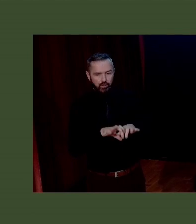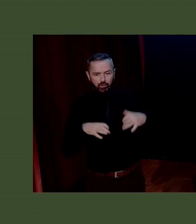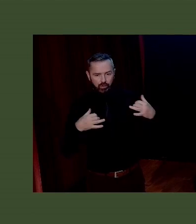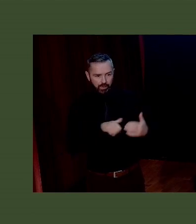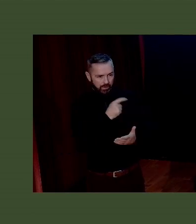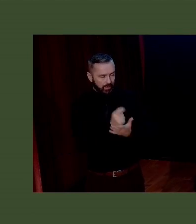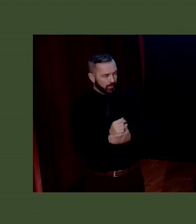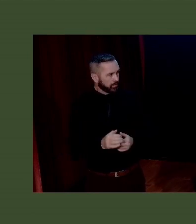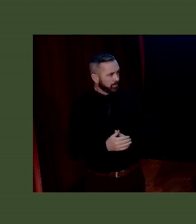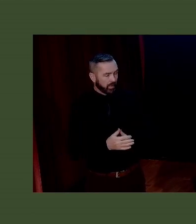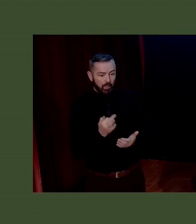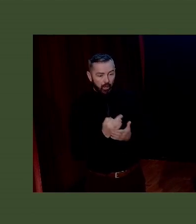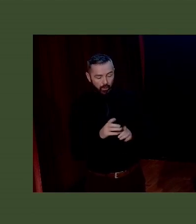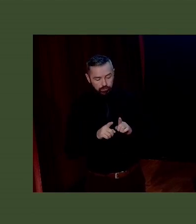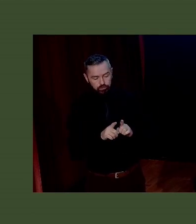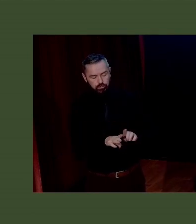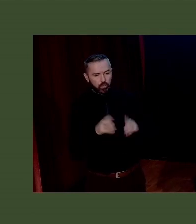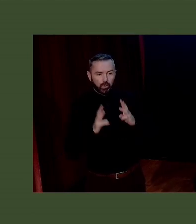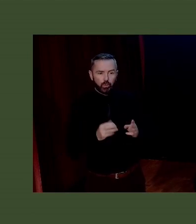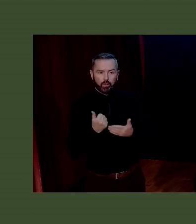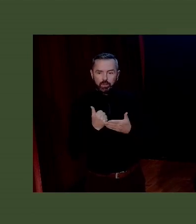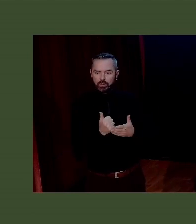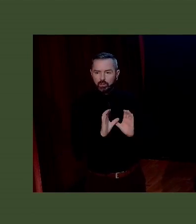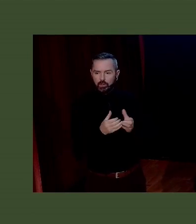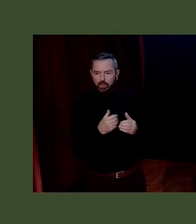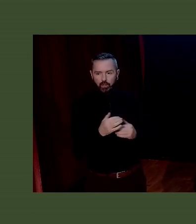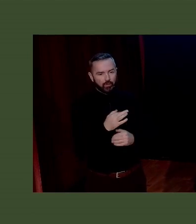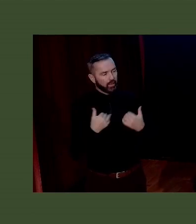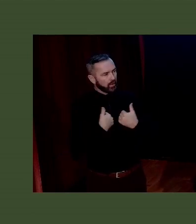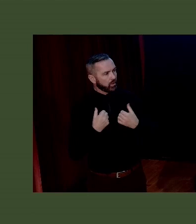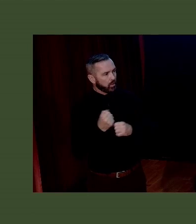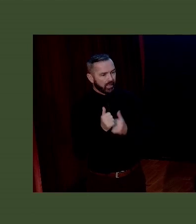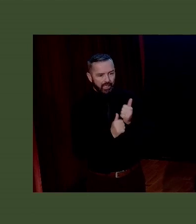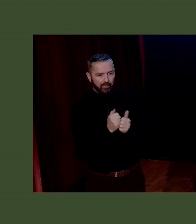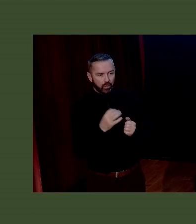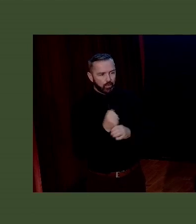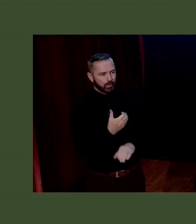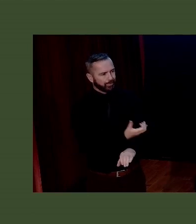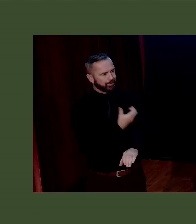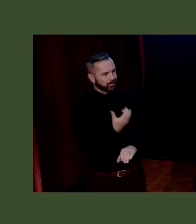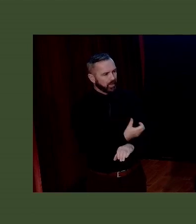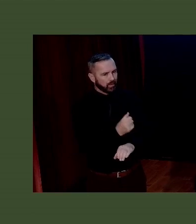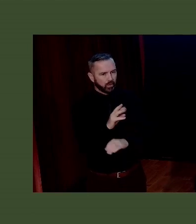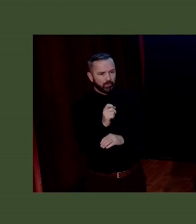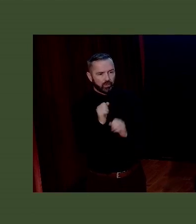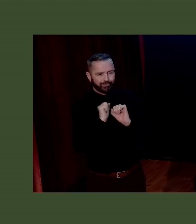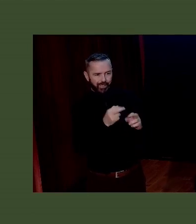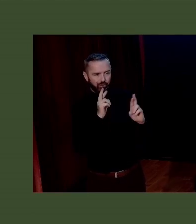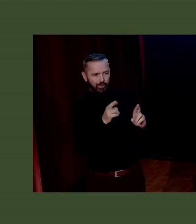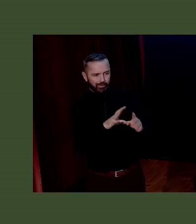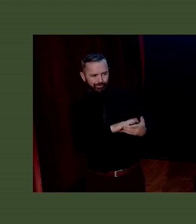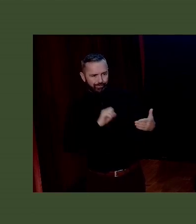Oireachtas. Often allied with these women's groups, they brought the concerns of the activists about the constant subversion of their rights